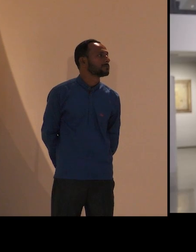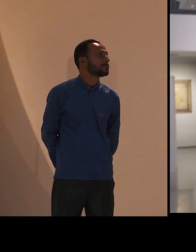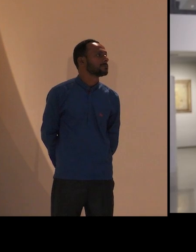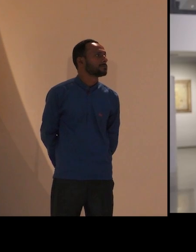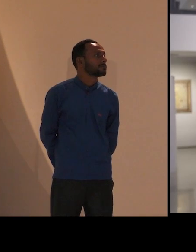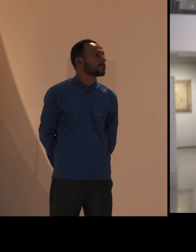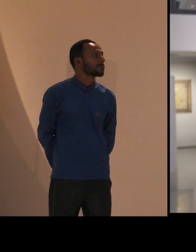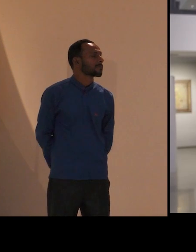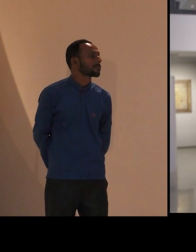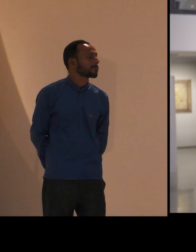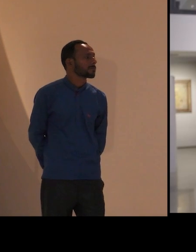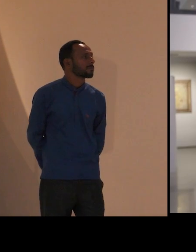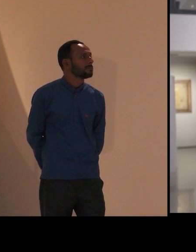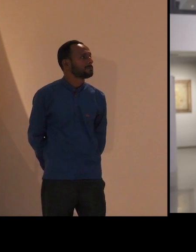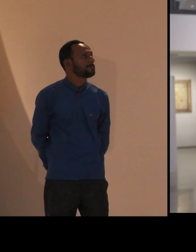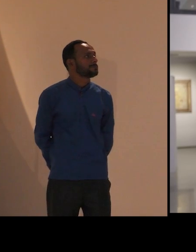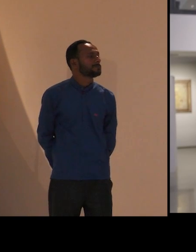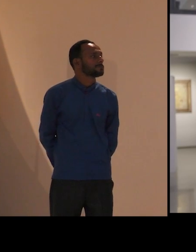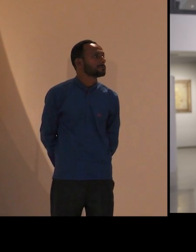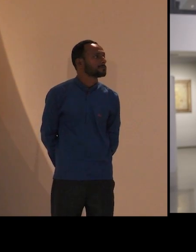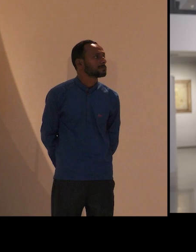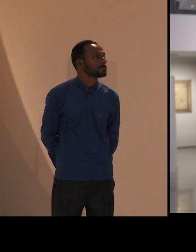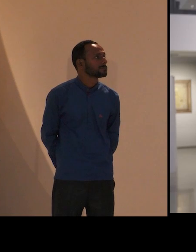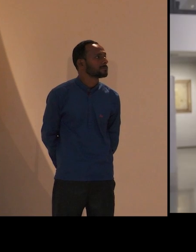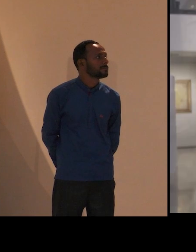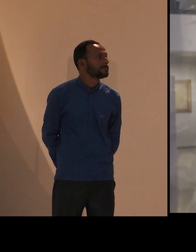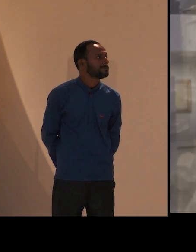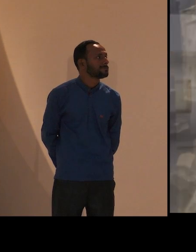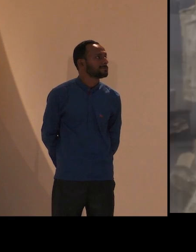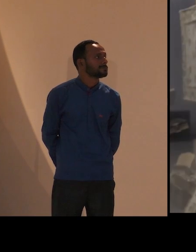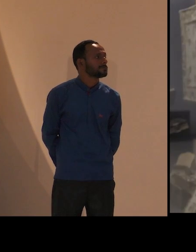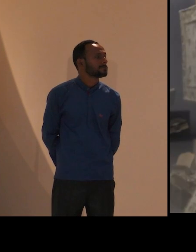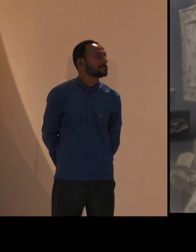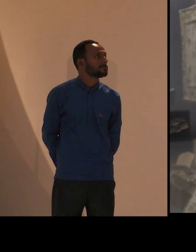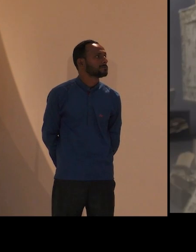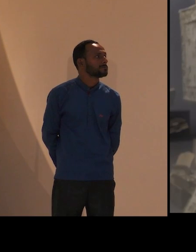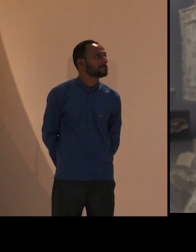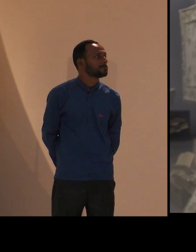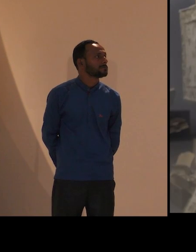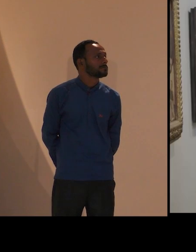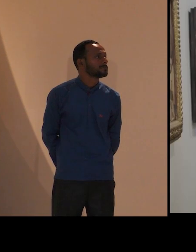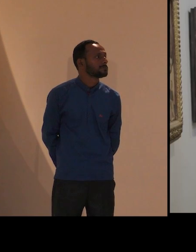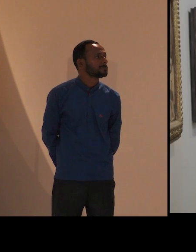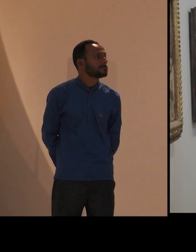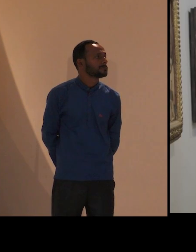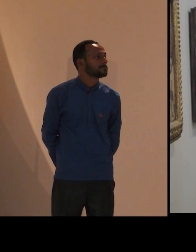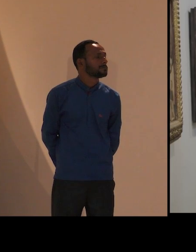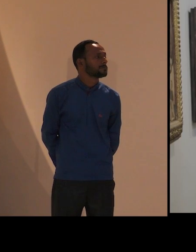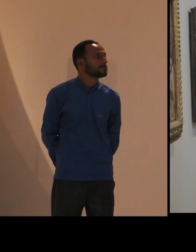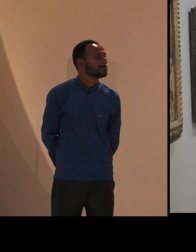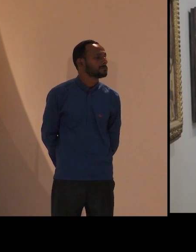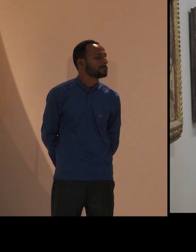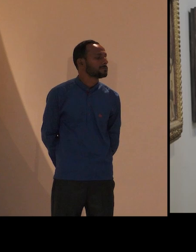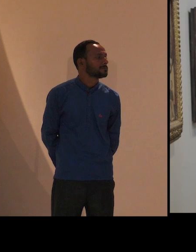Each time is a brand new fascinating experience, and I think everyone should come here sometime. The embroidery is beautiful. Do come to